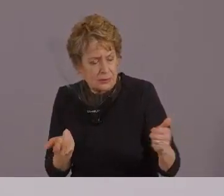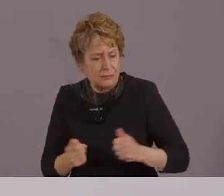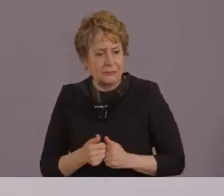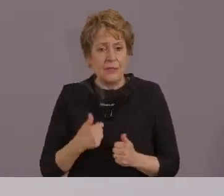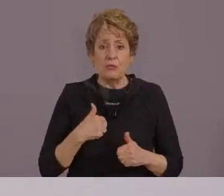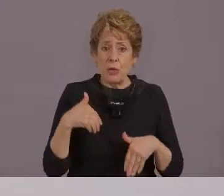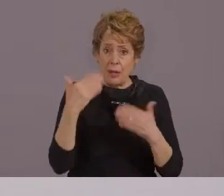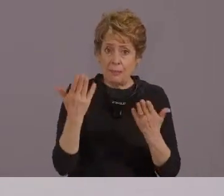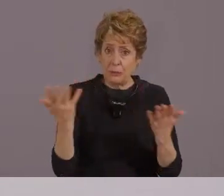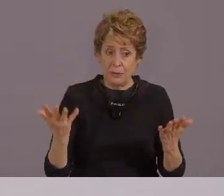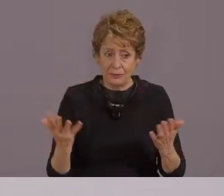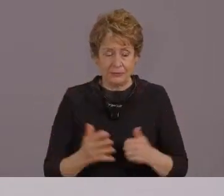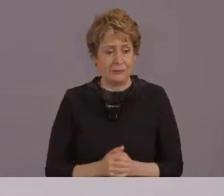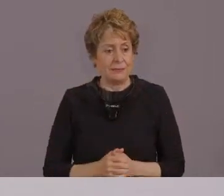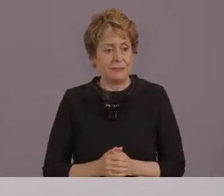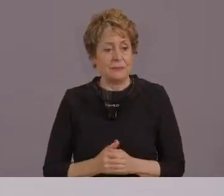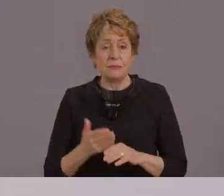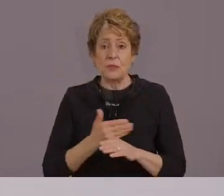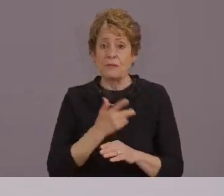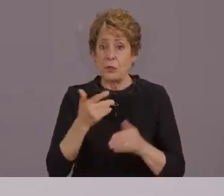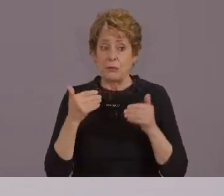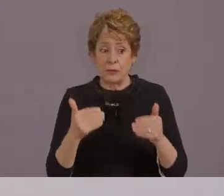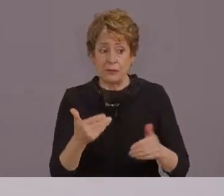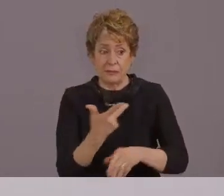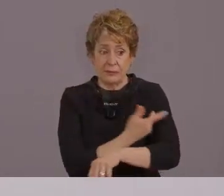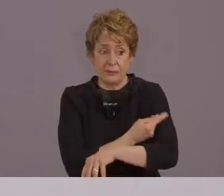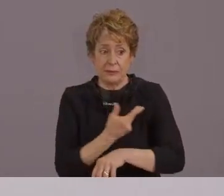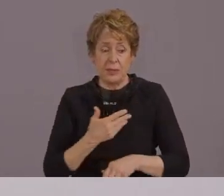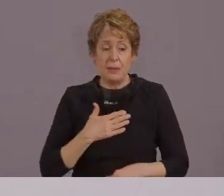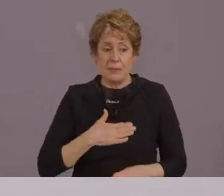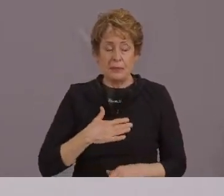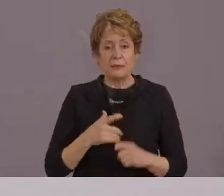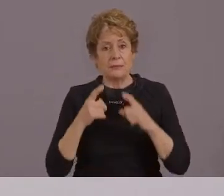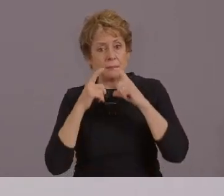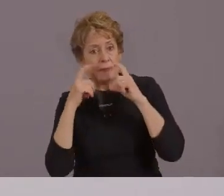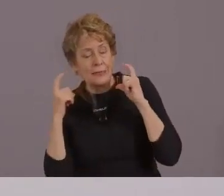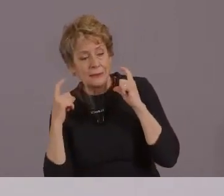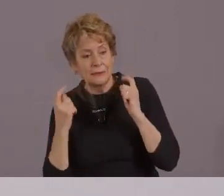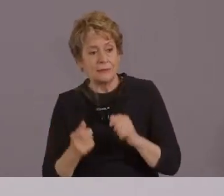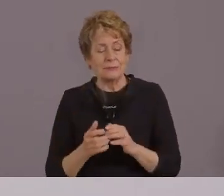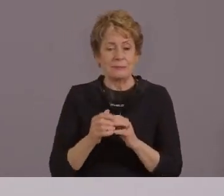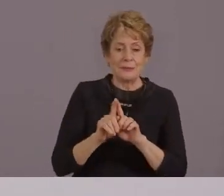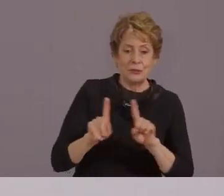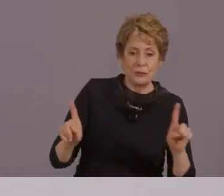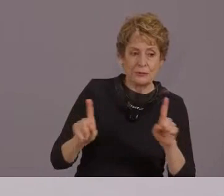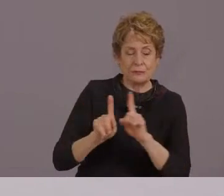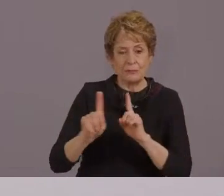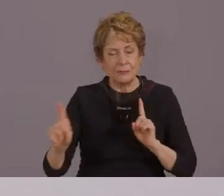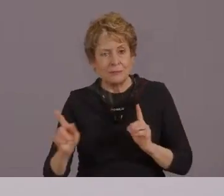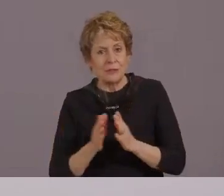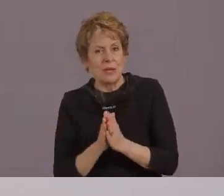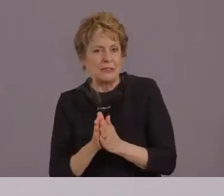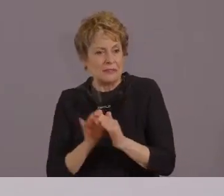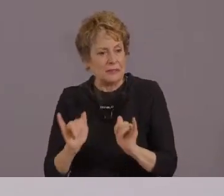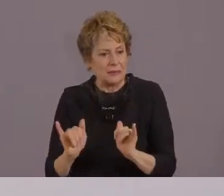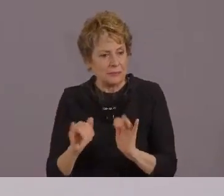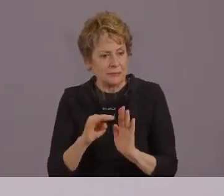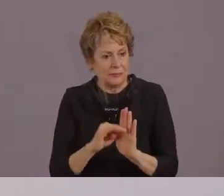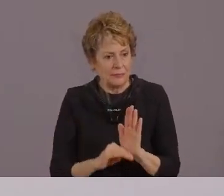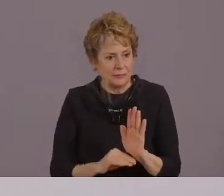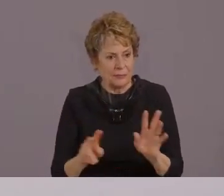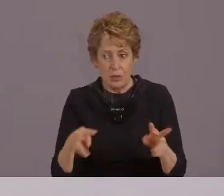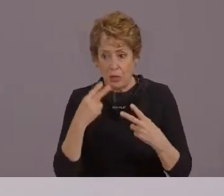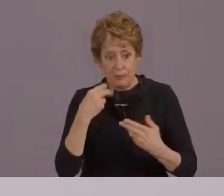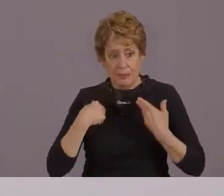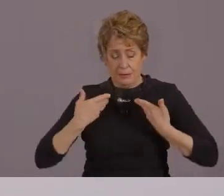mitigation strategies, and even after, you guys see that I still wear my mask when I'm out. I stay 6 feet from people I don't